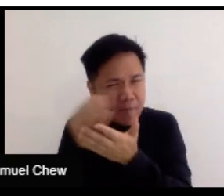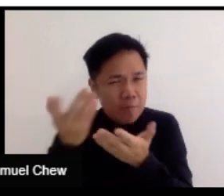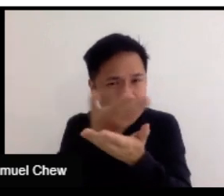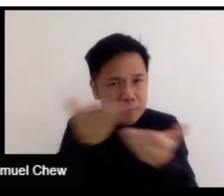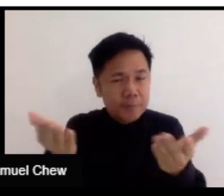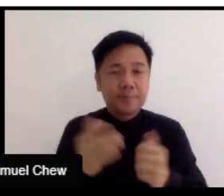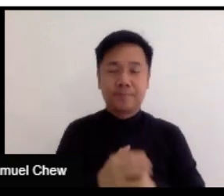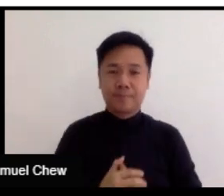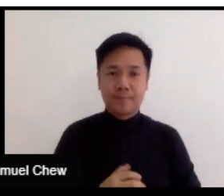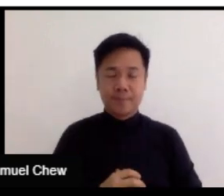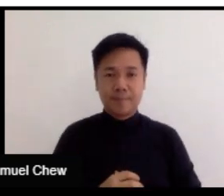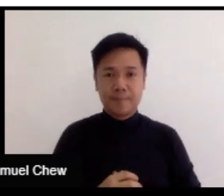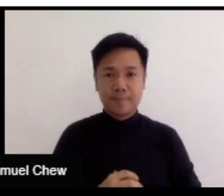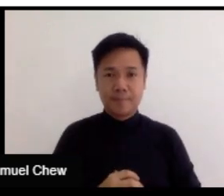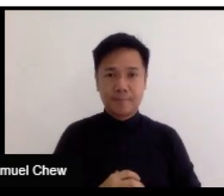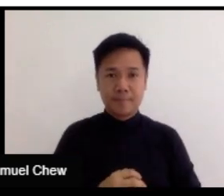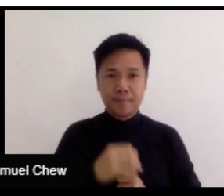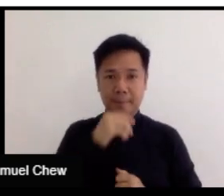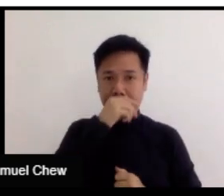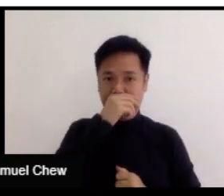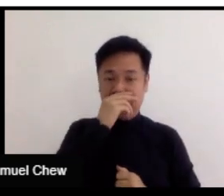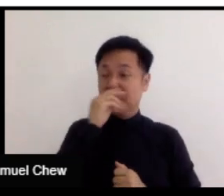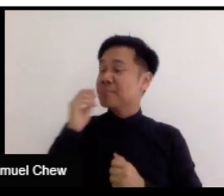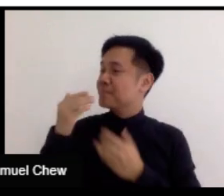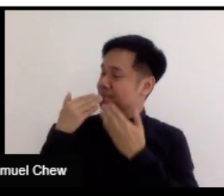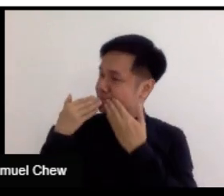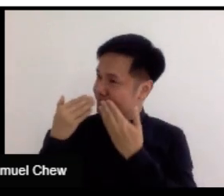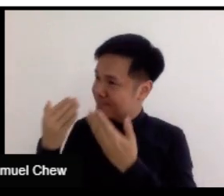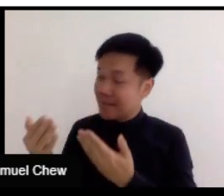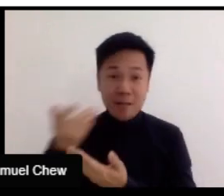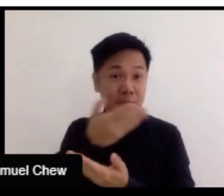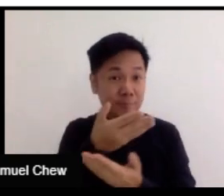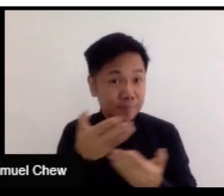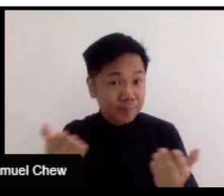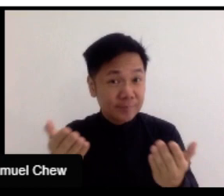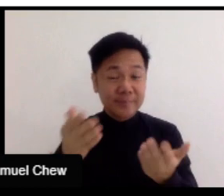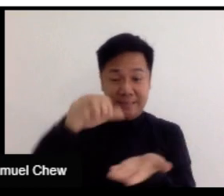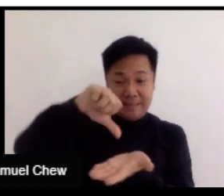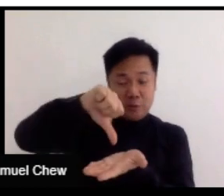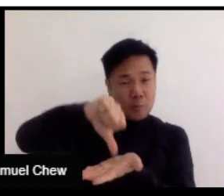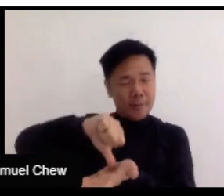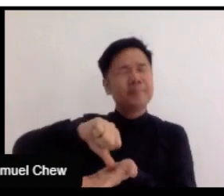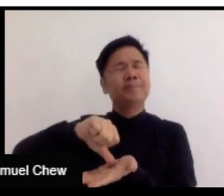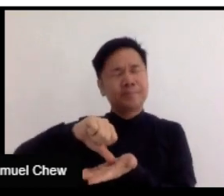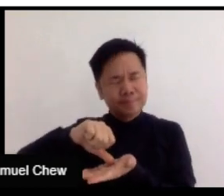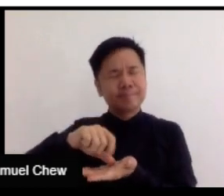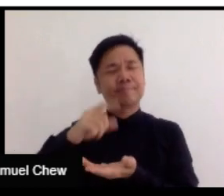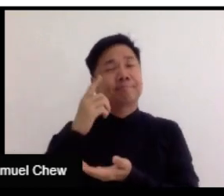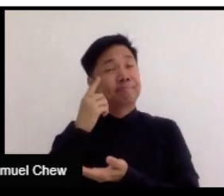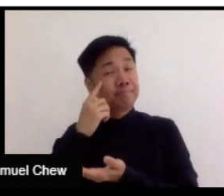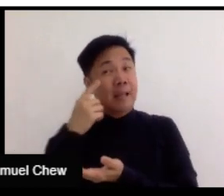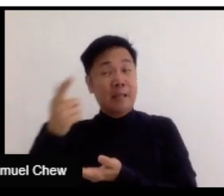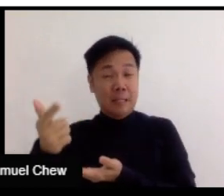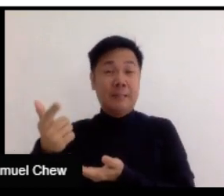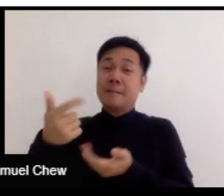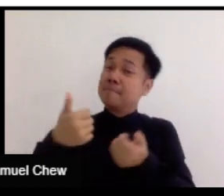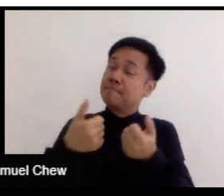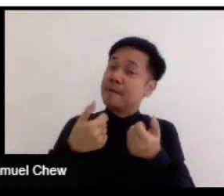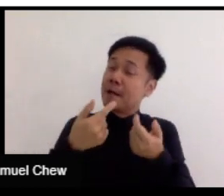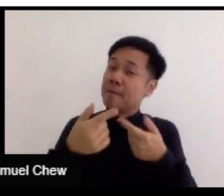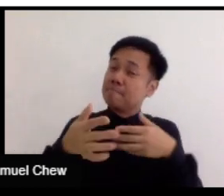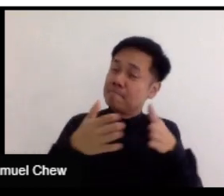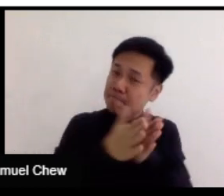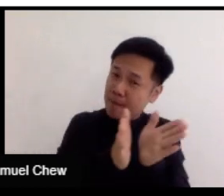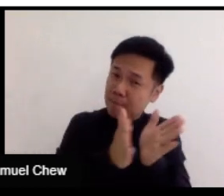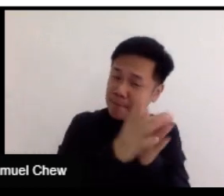delegations. Ma'am, thank you to the distinguished delegate of Iran. I think she is providing the justification. I think this